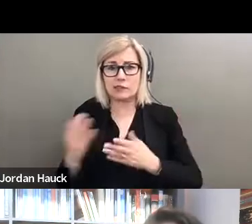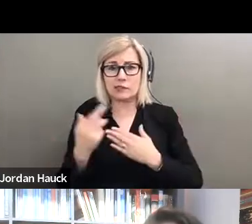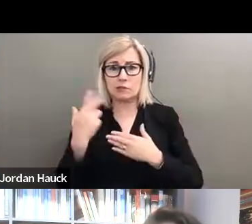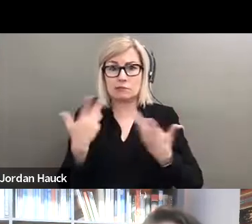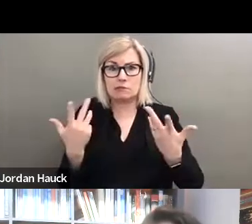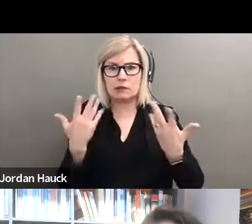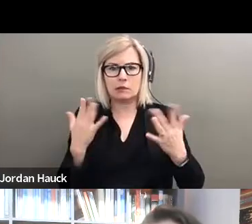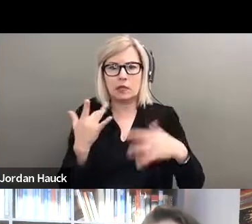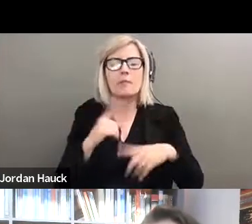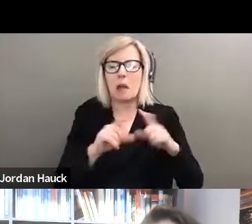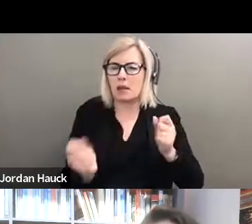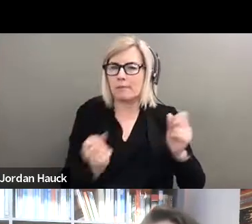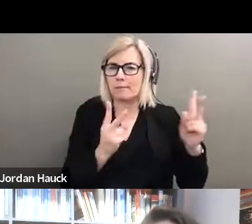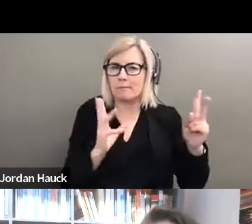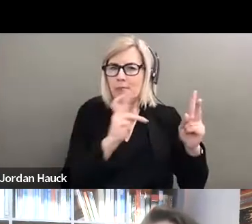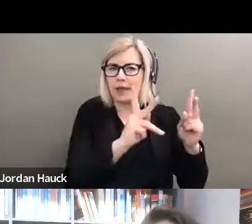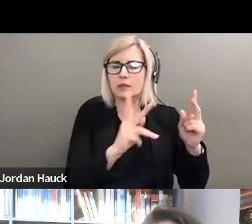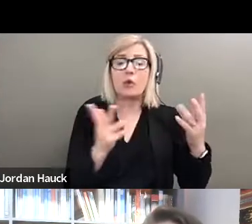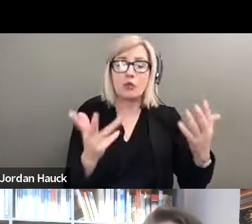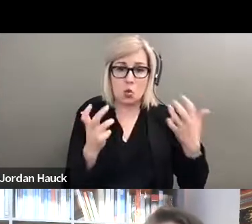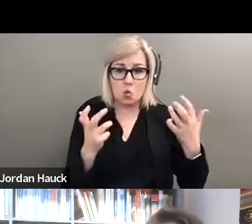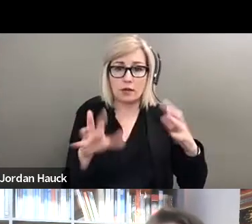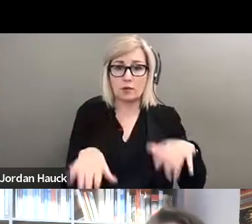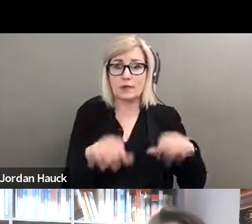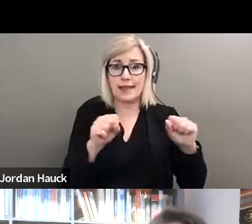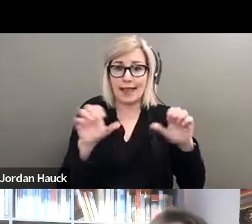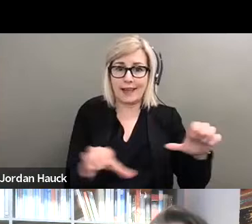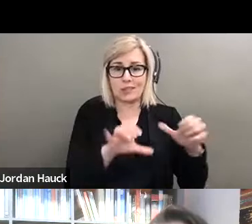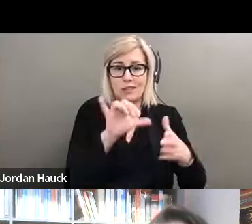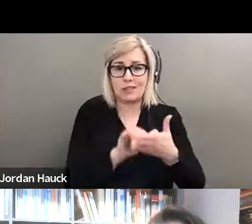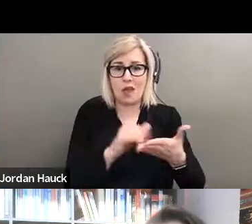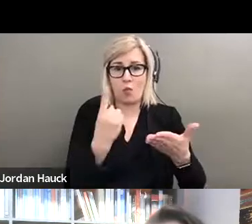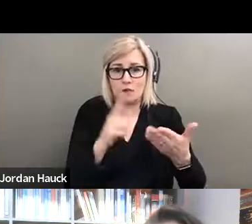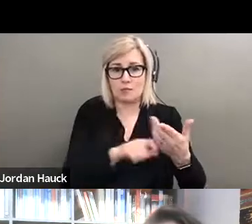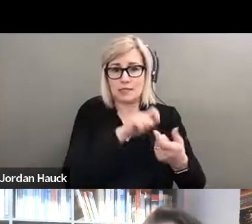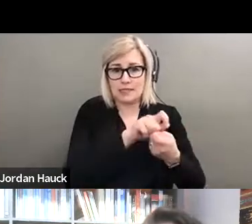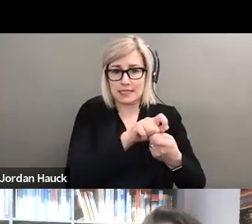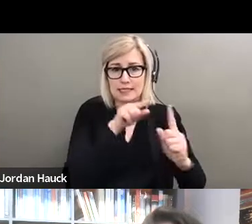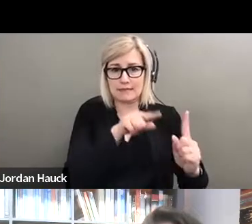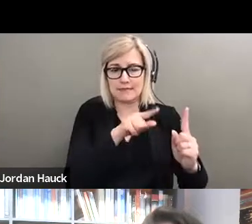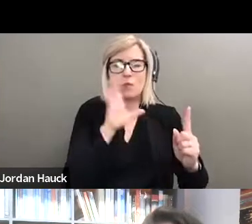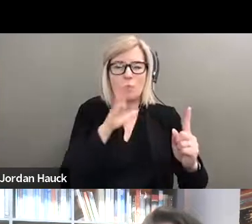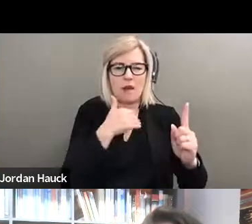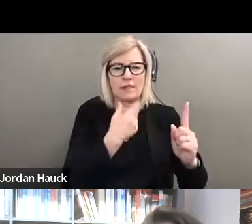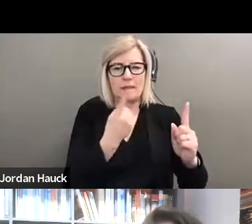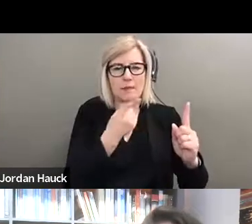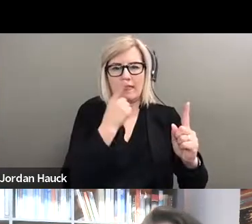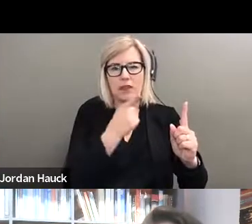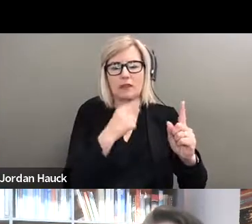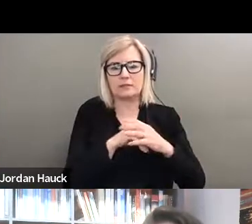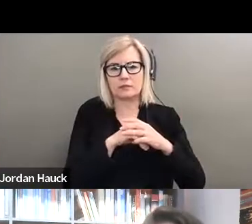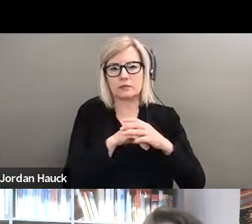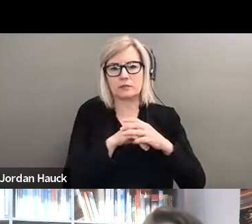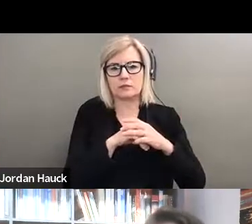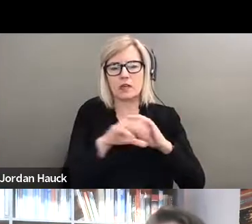to put it back up. So if you want to take action on that one in particular, we'll have something up on that. But there's